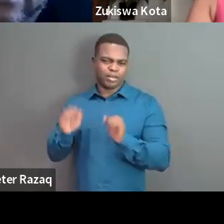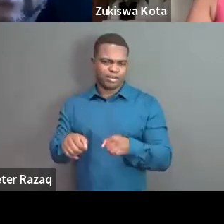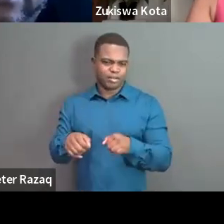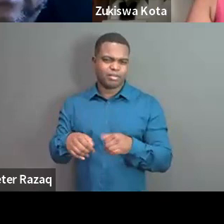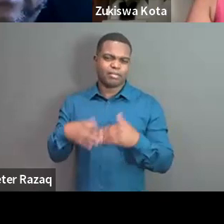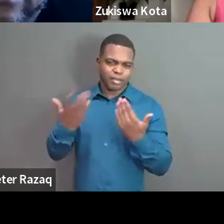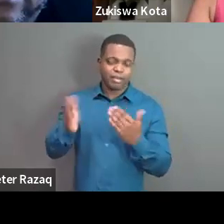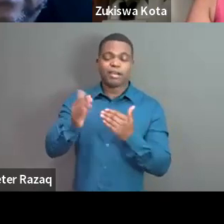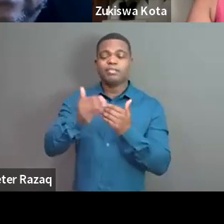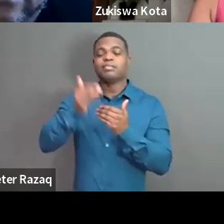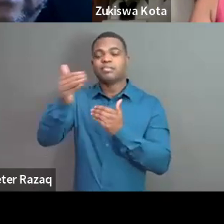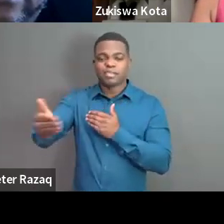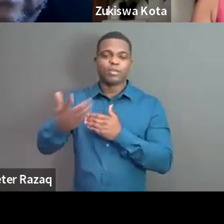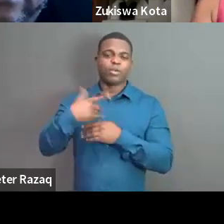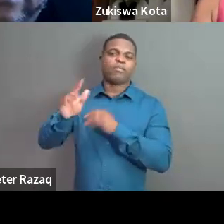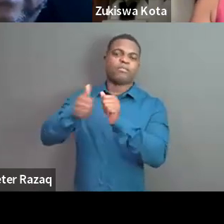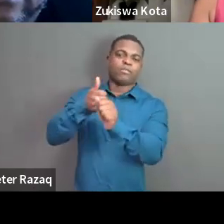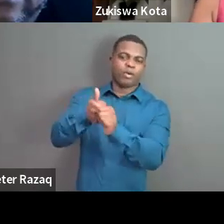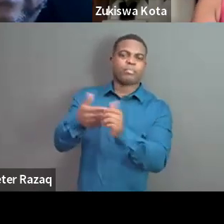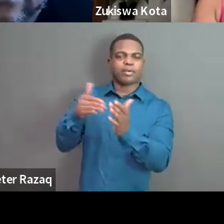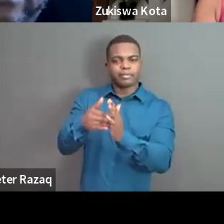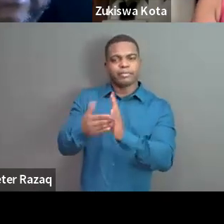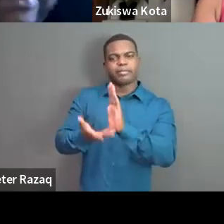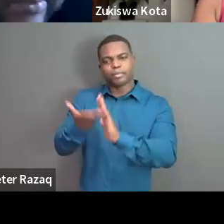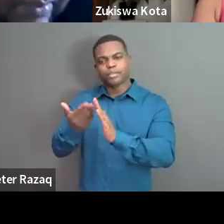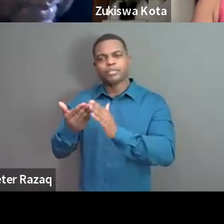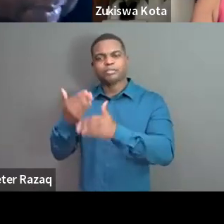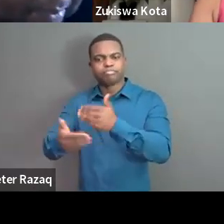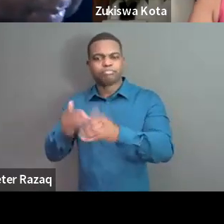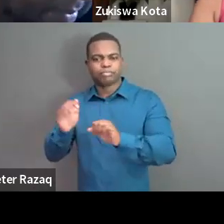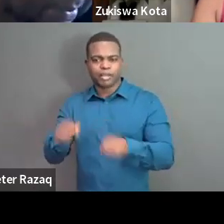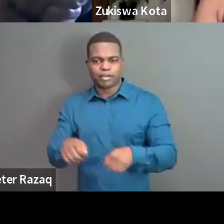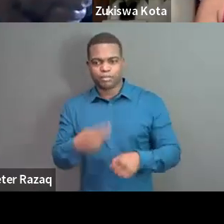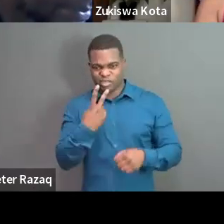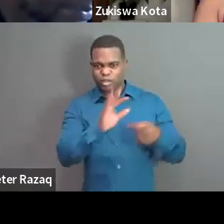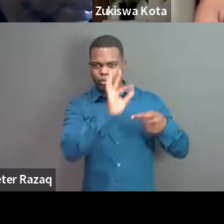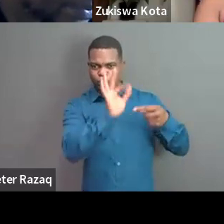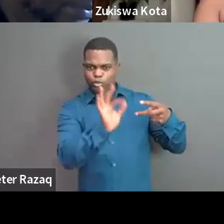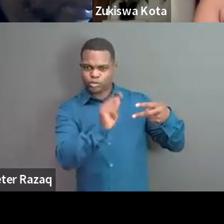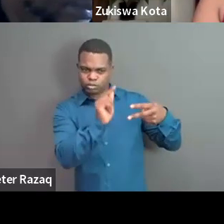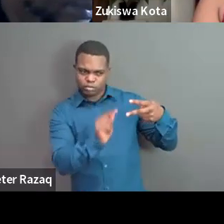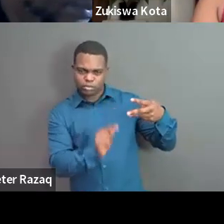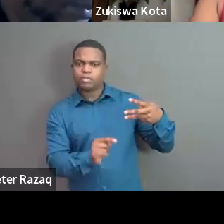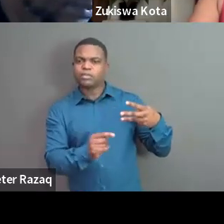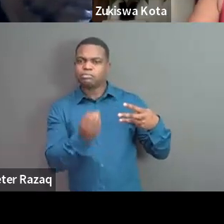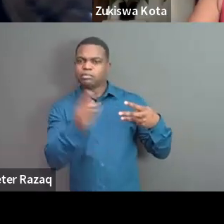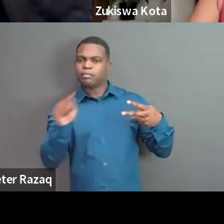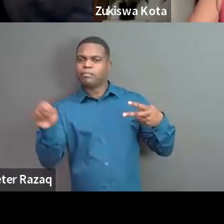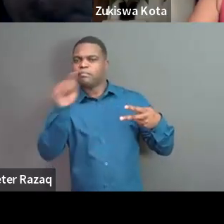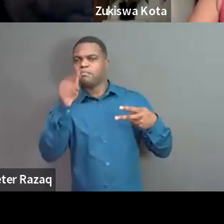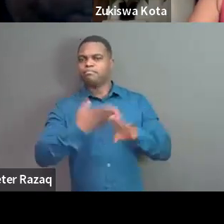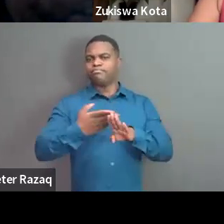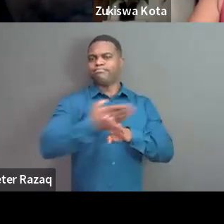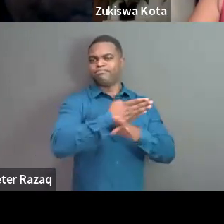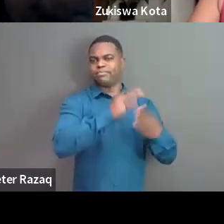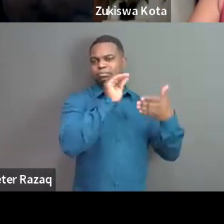So just before we do that, is there any other question from the panel? Just a really very, if you have something that's